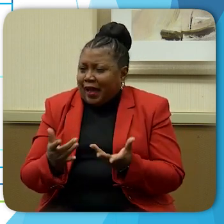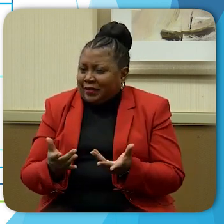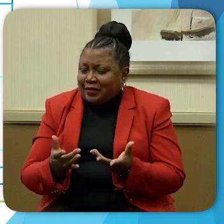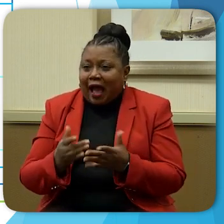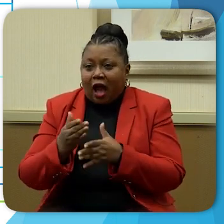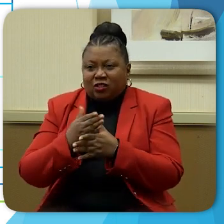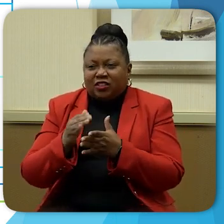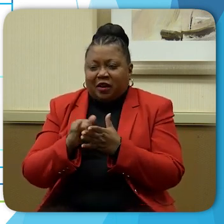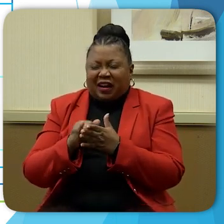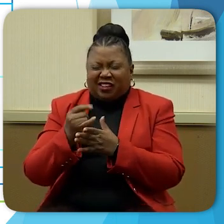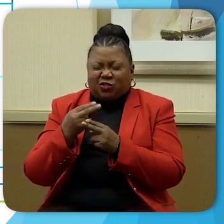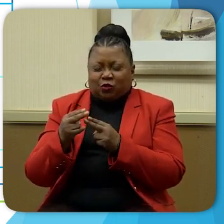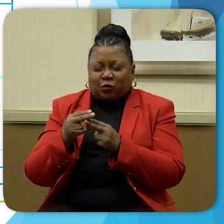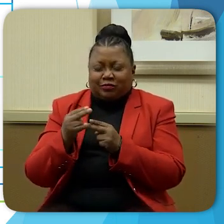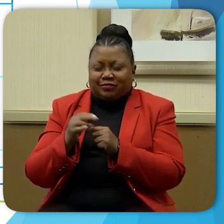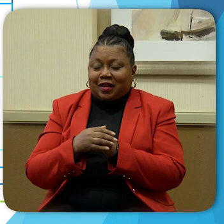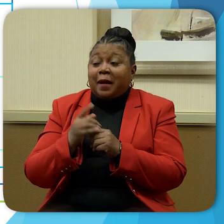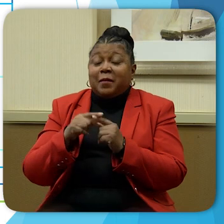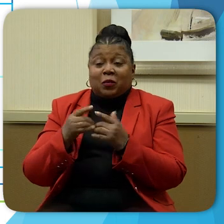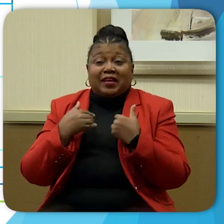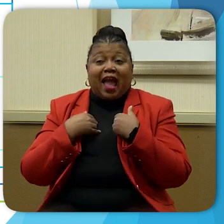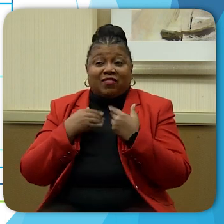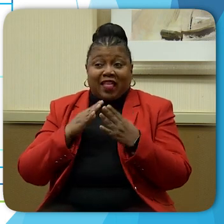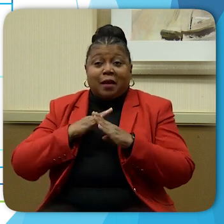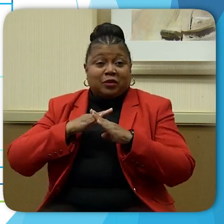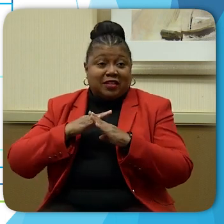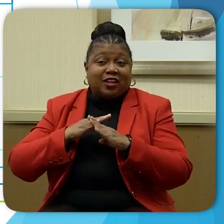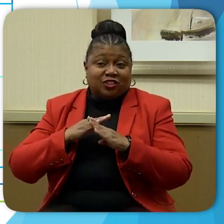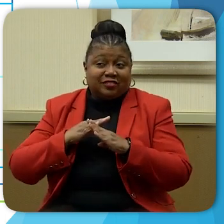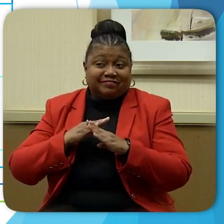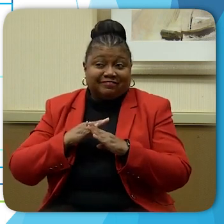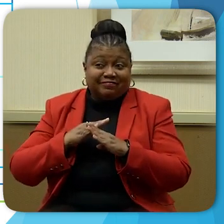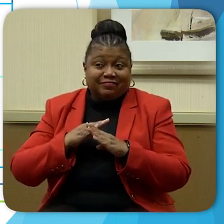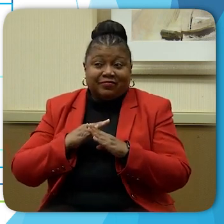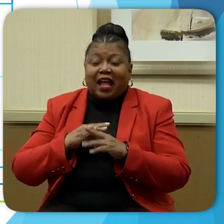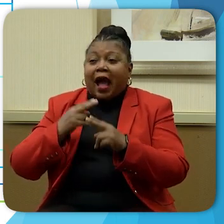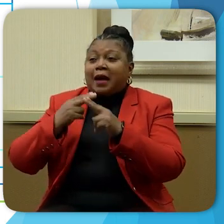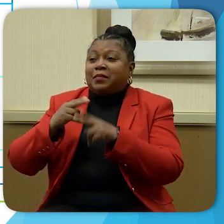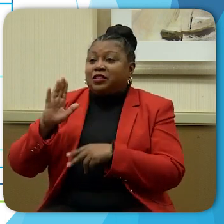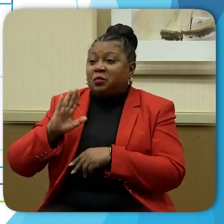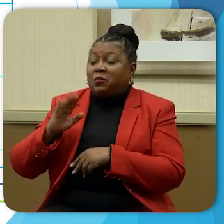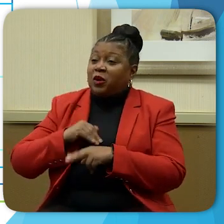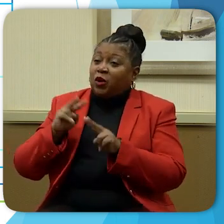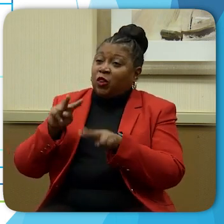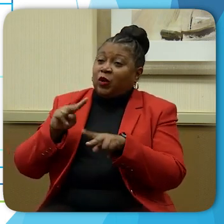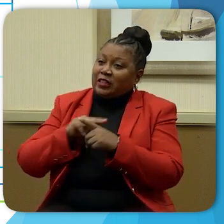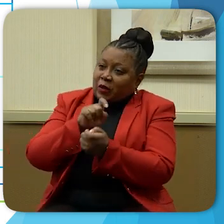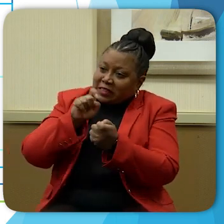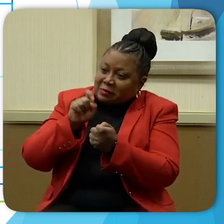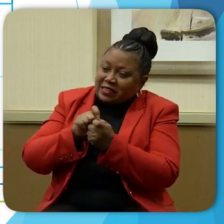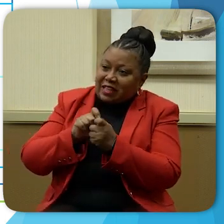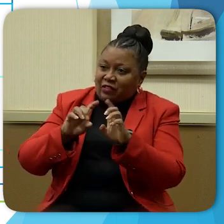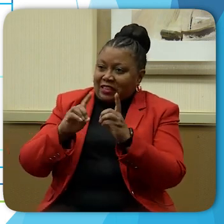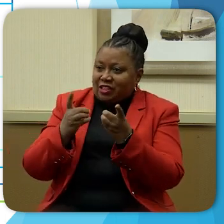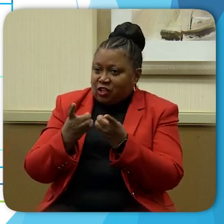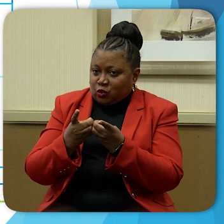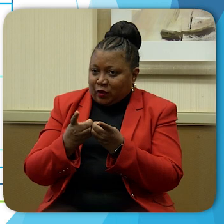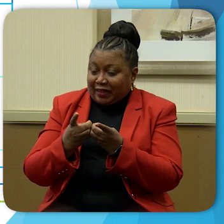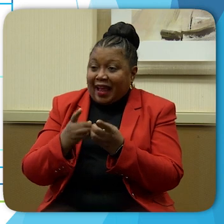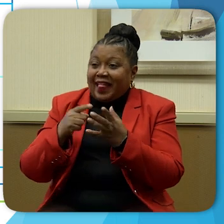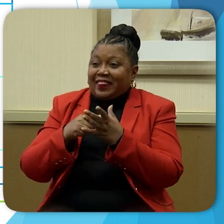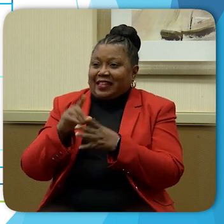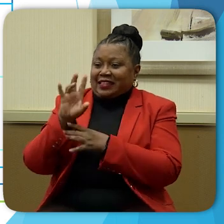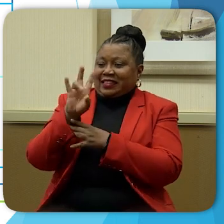that, I'll share about in a little bit. But we have that protection. I mentioned earlier, when we look at your specific district,